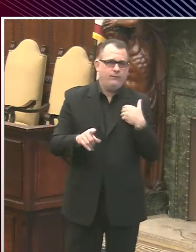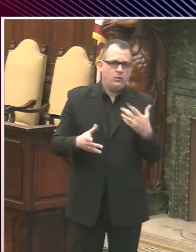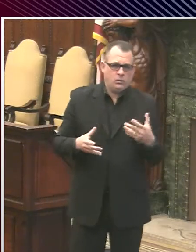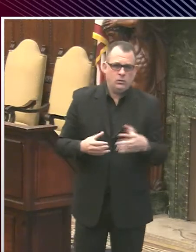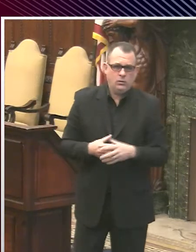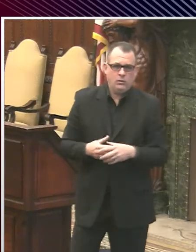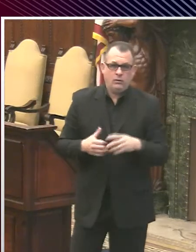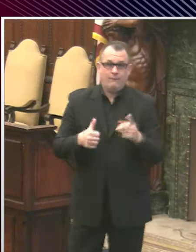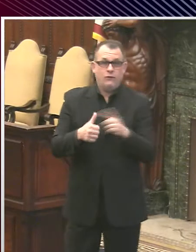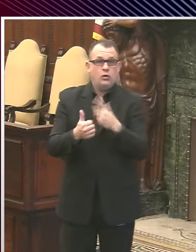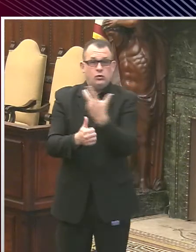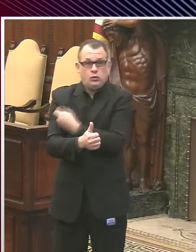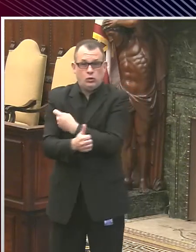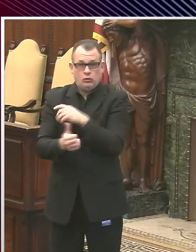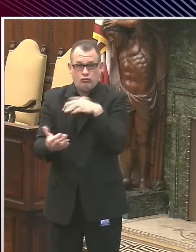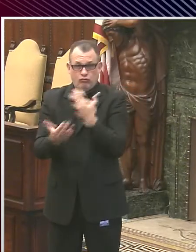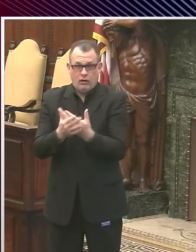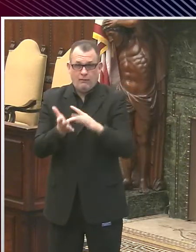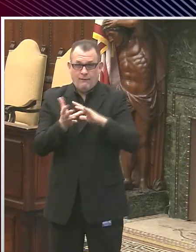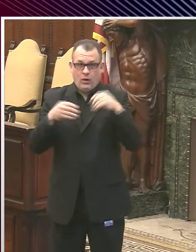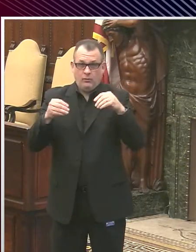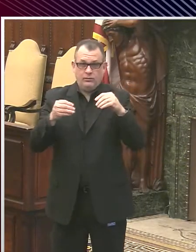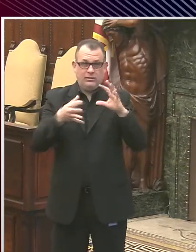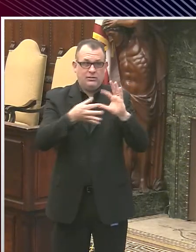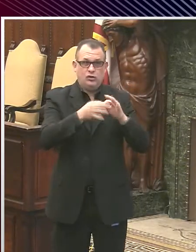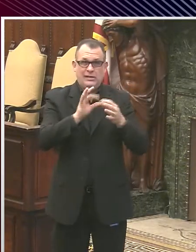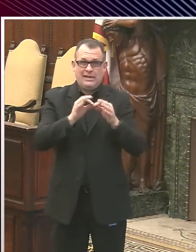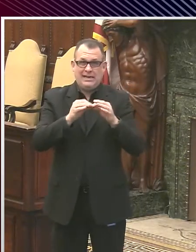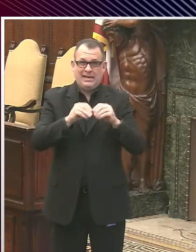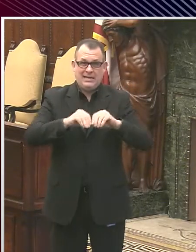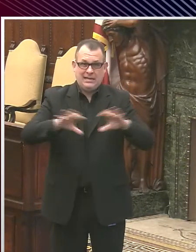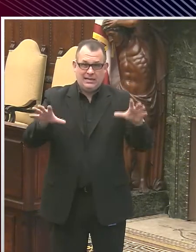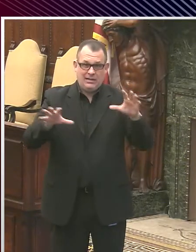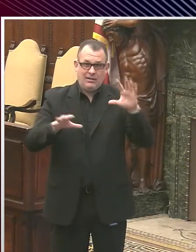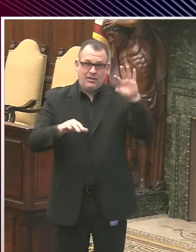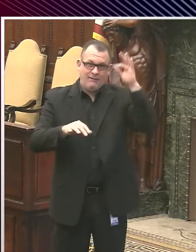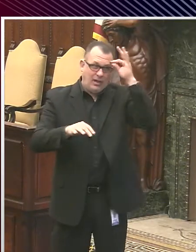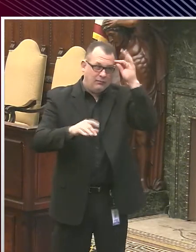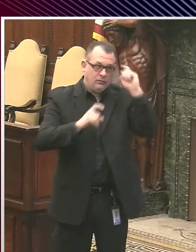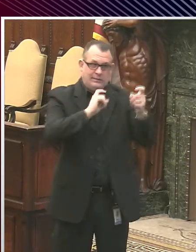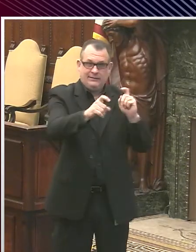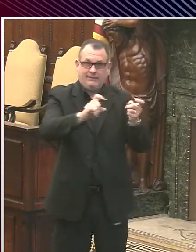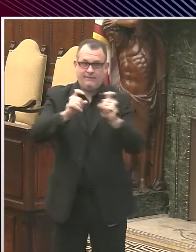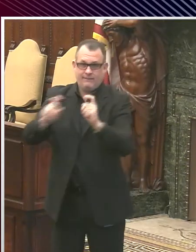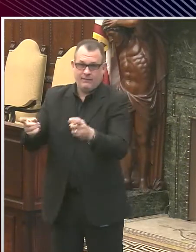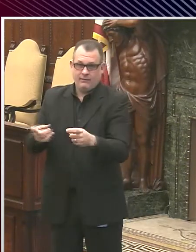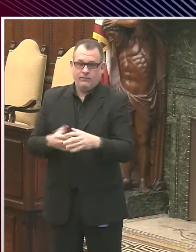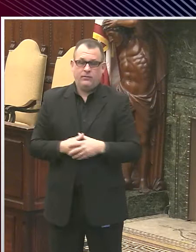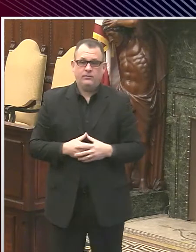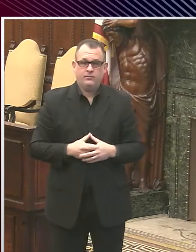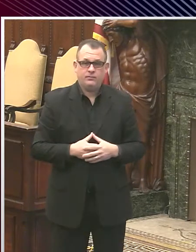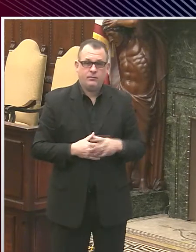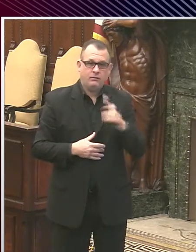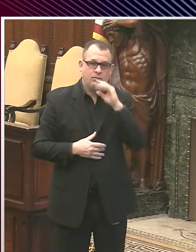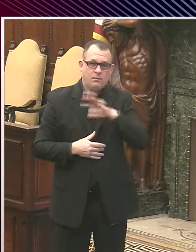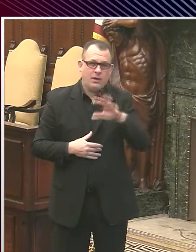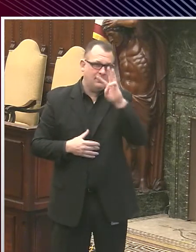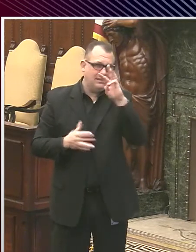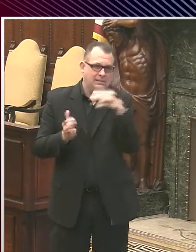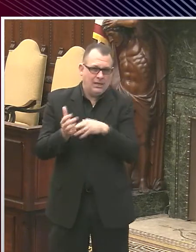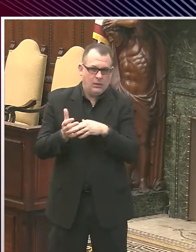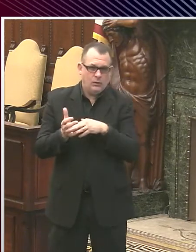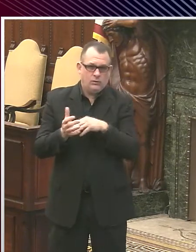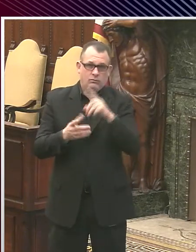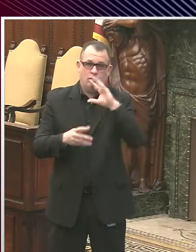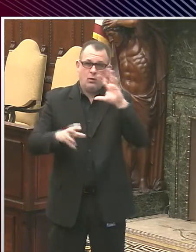doses delivered to pharmacy chains directly by the federal government. I don't have an exact number for that, but it was approximately 6,000. So if you put that together,